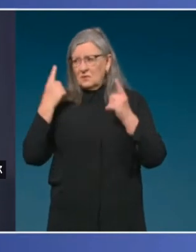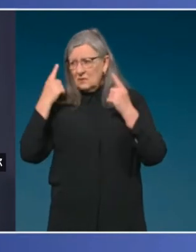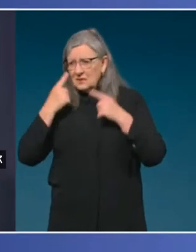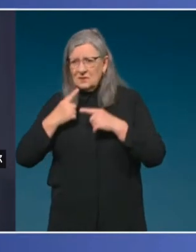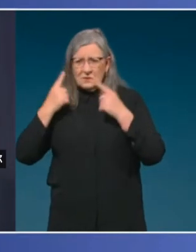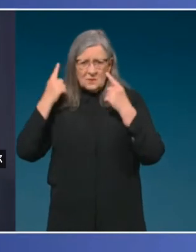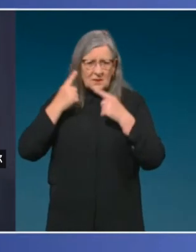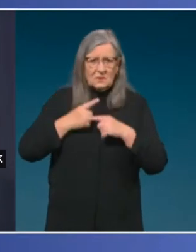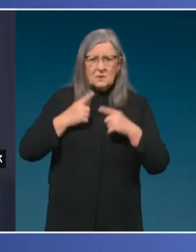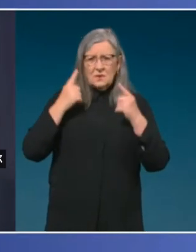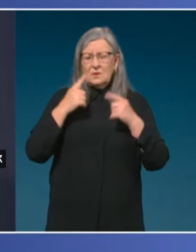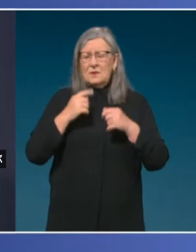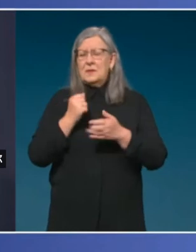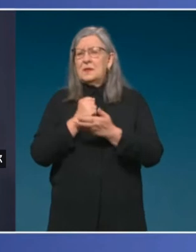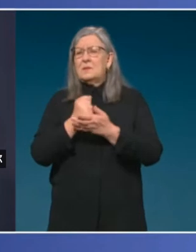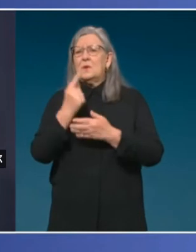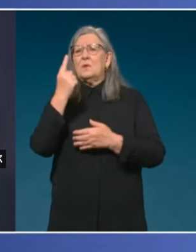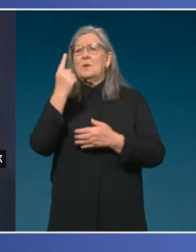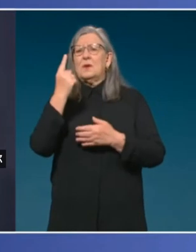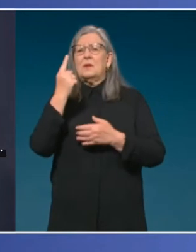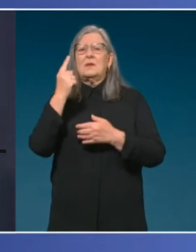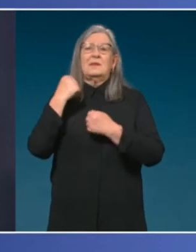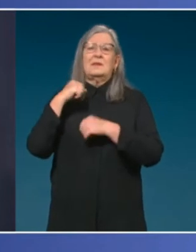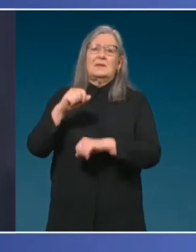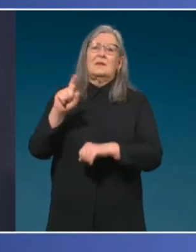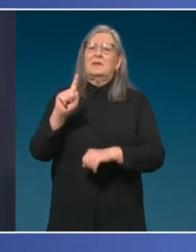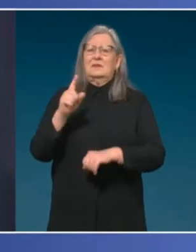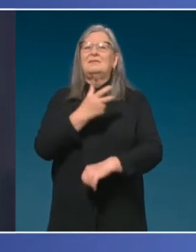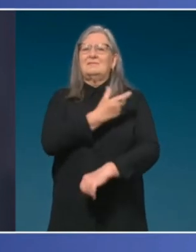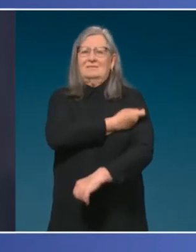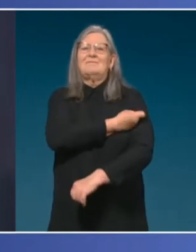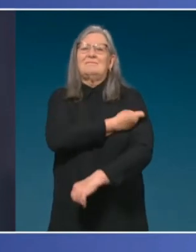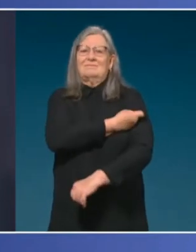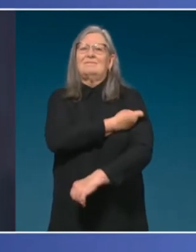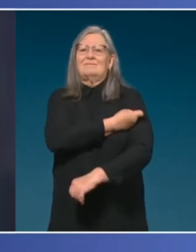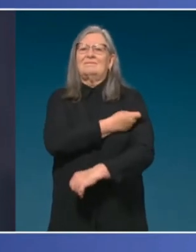major weapon now against the virus.